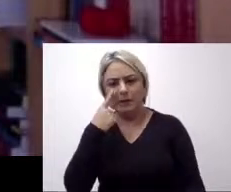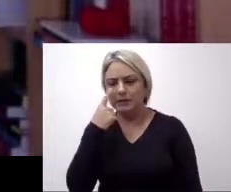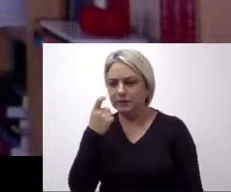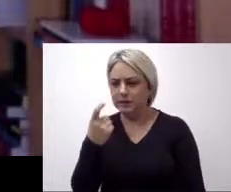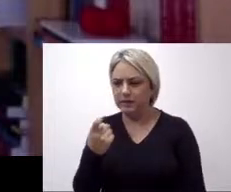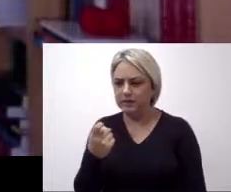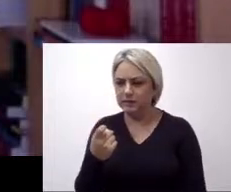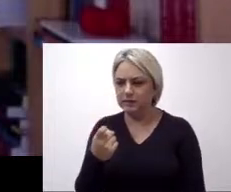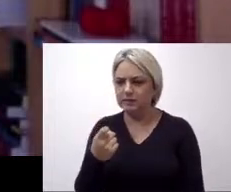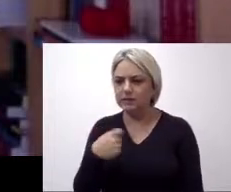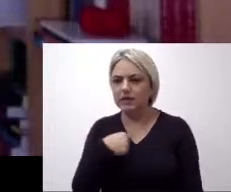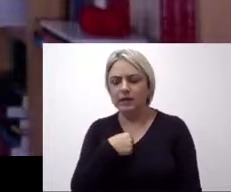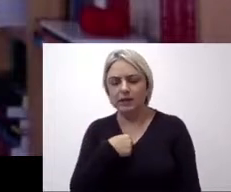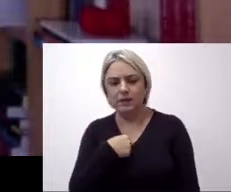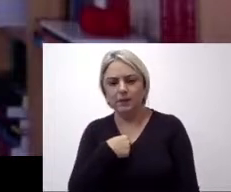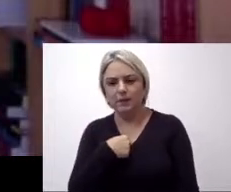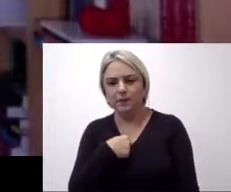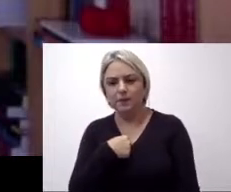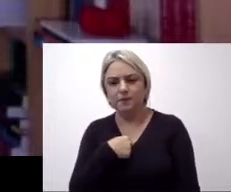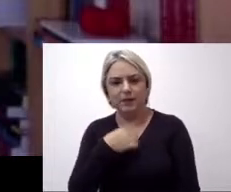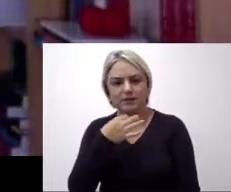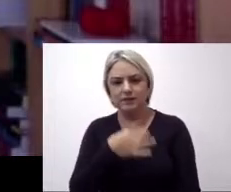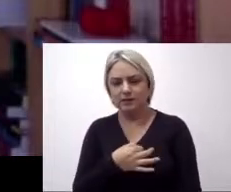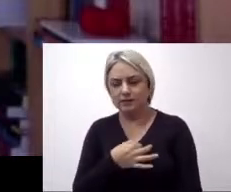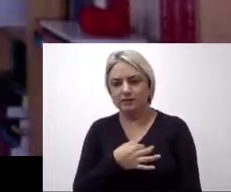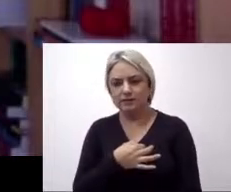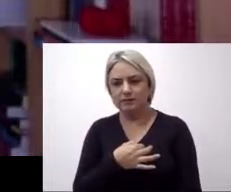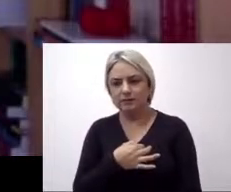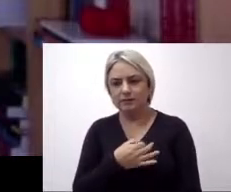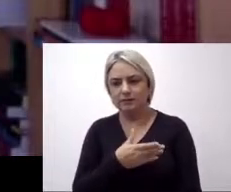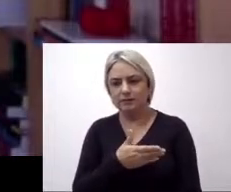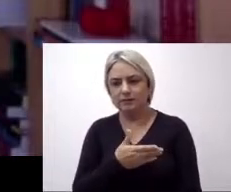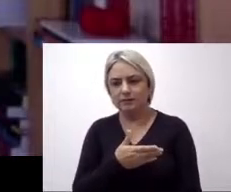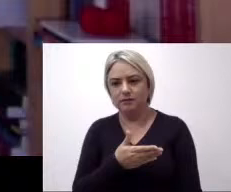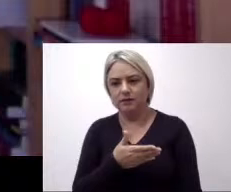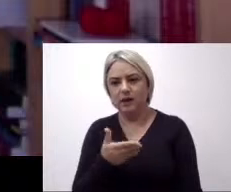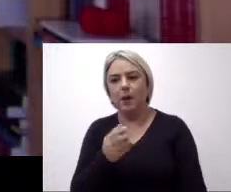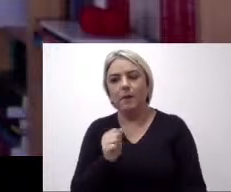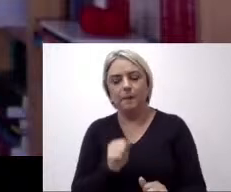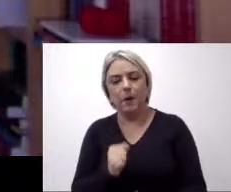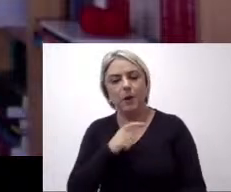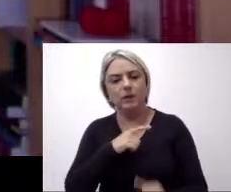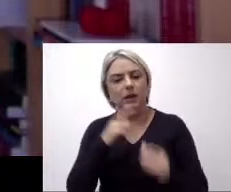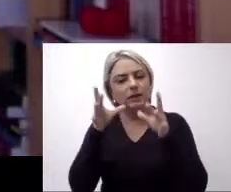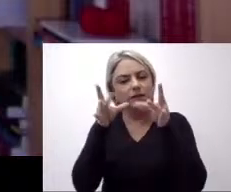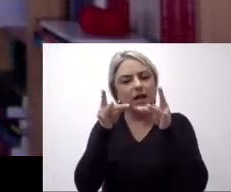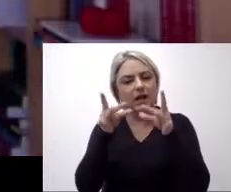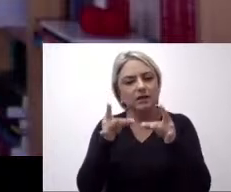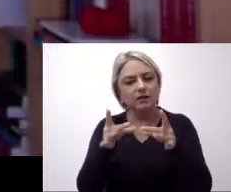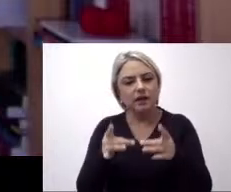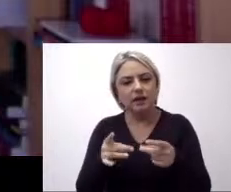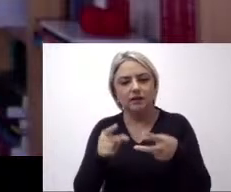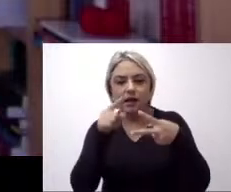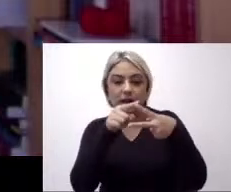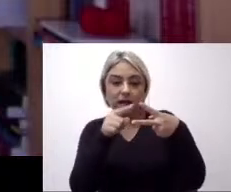And of course, you have more details on the two approaches in the book,